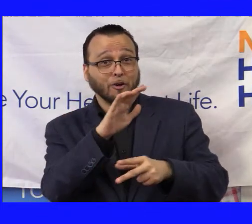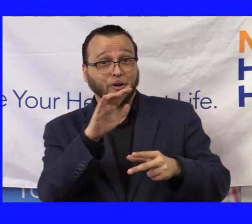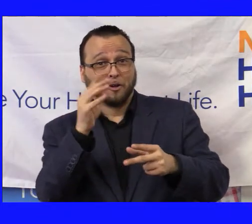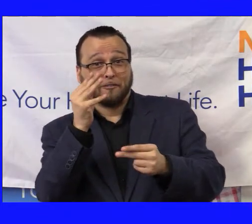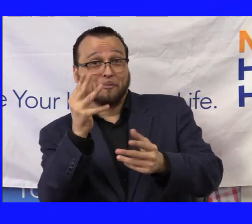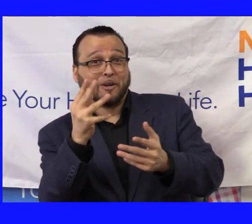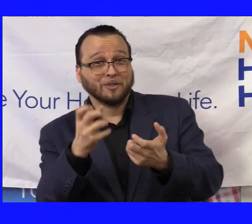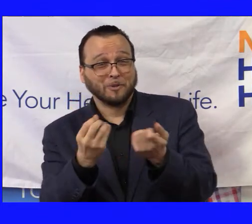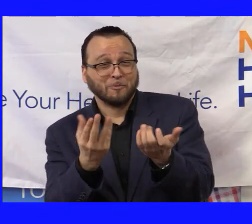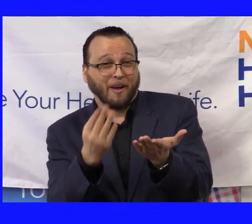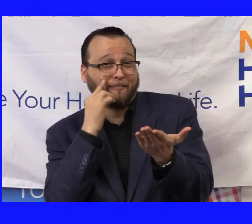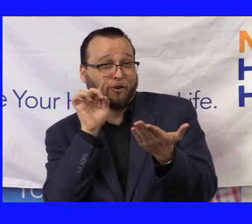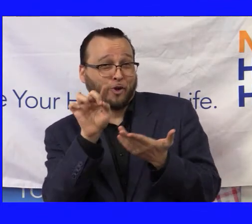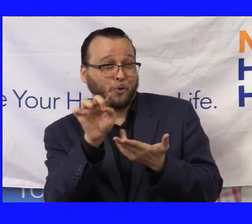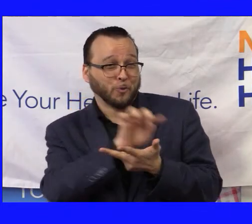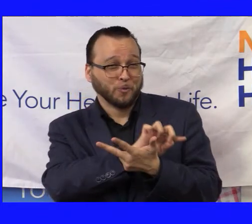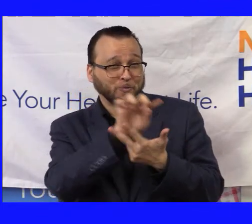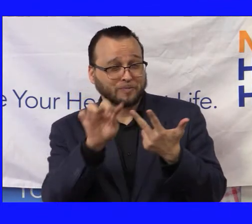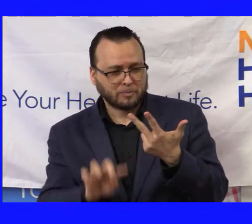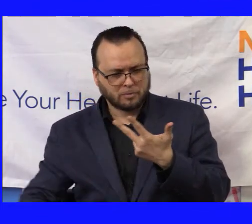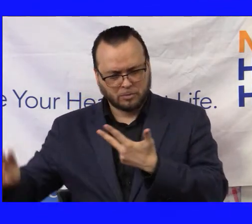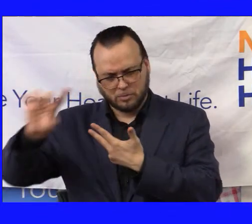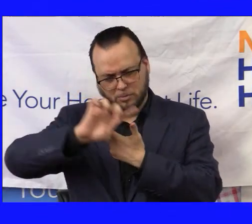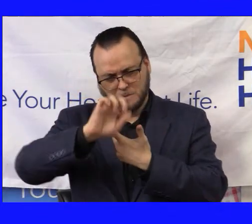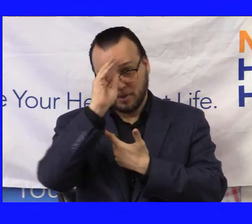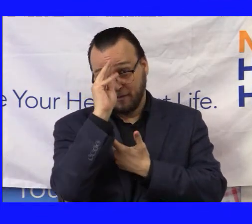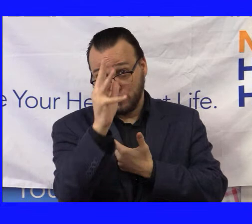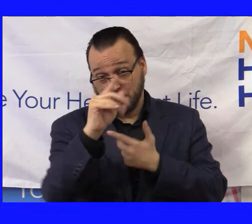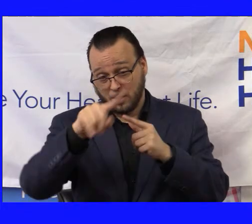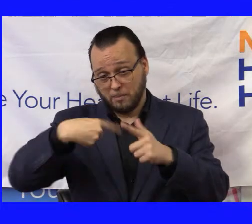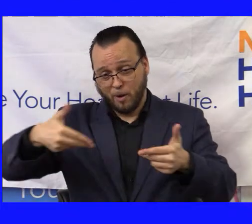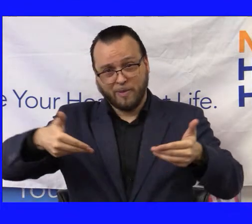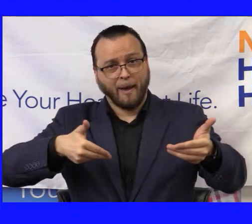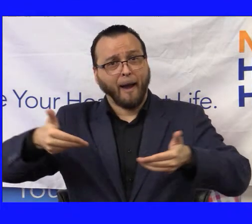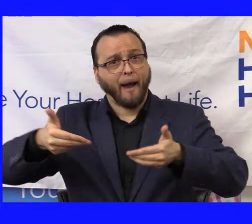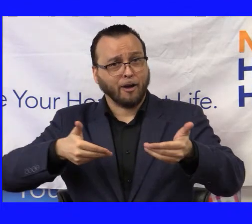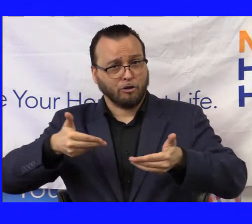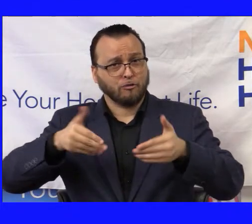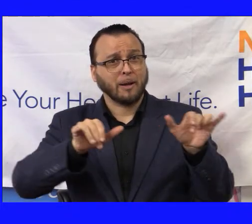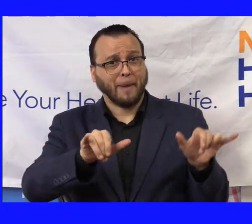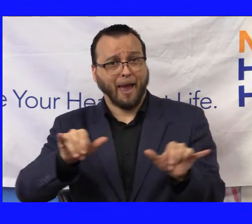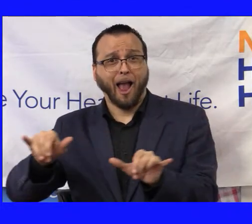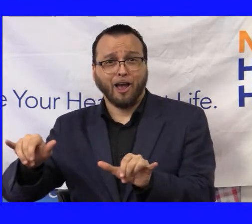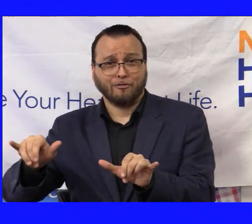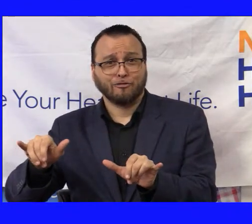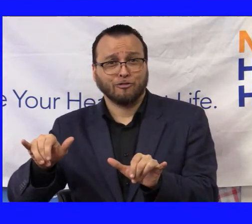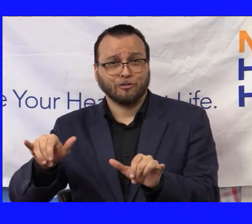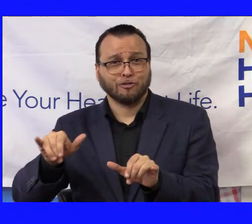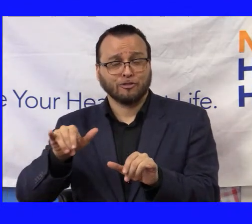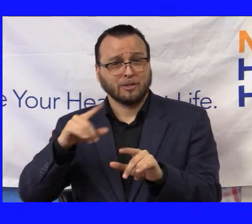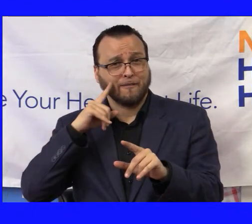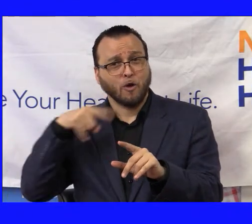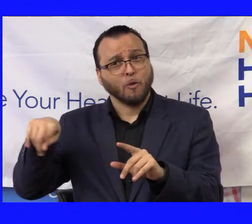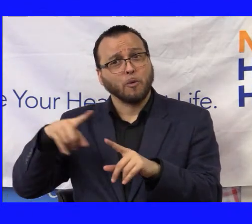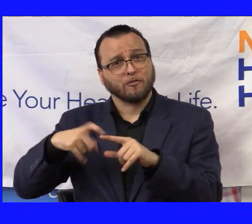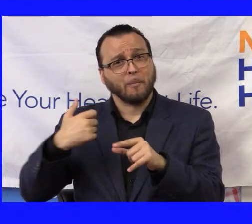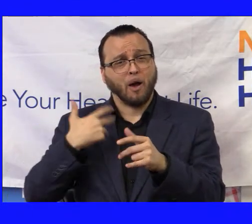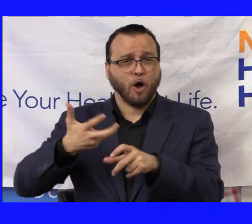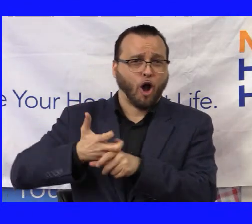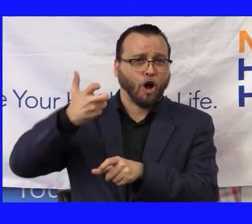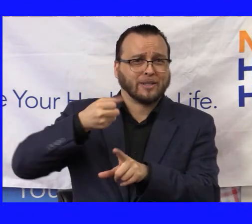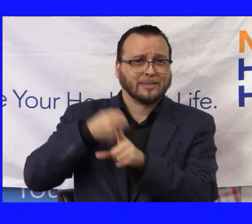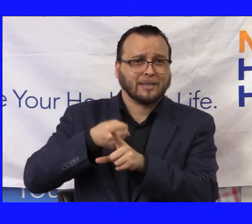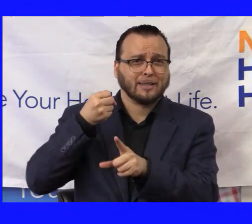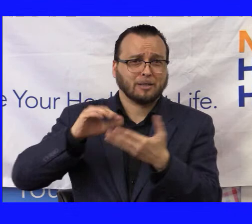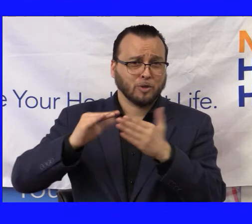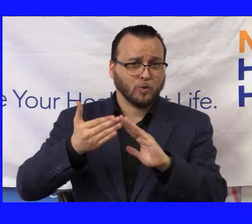you. One is the information on the hiring patterns from those in our hardest hit communities. 2 is